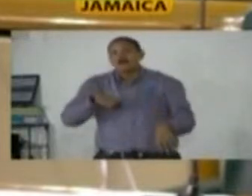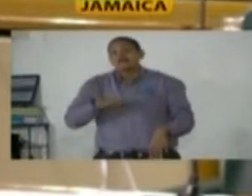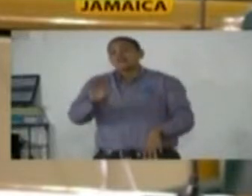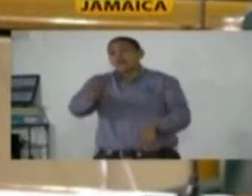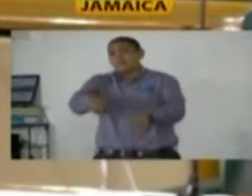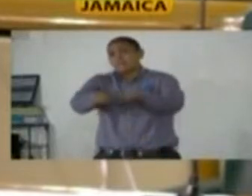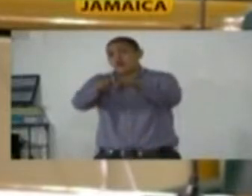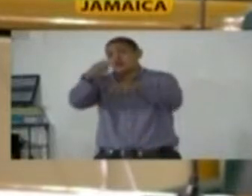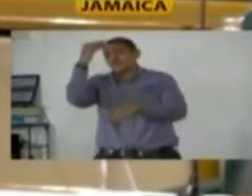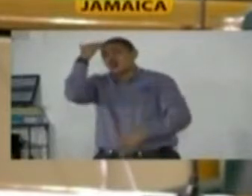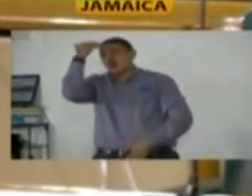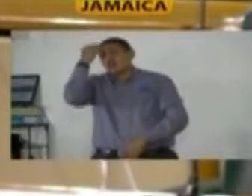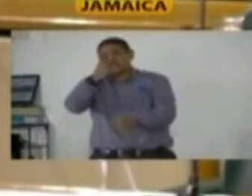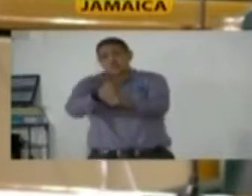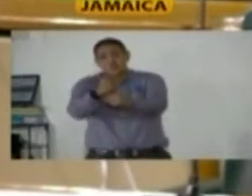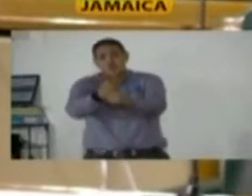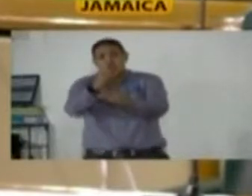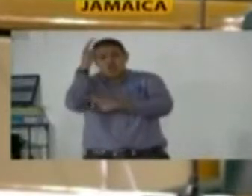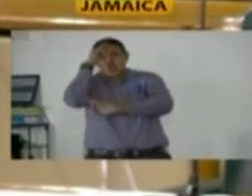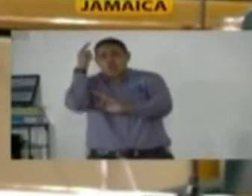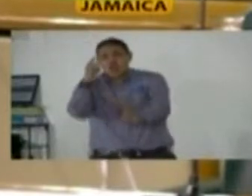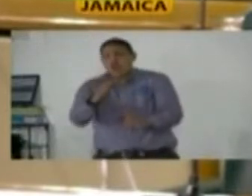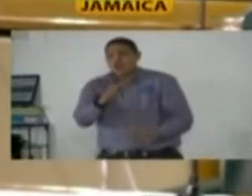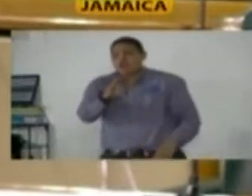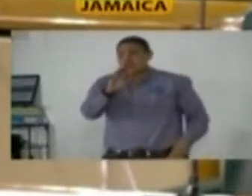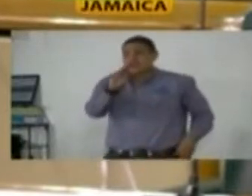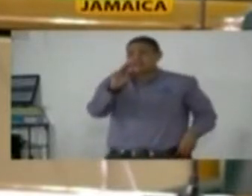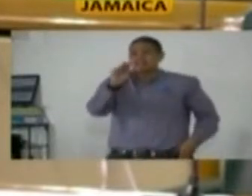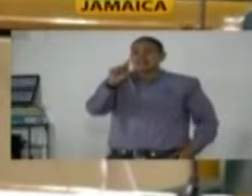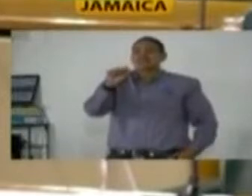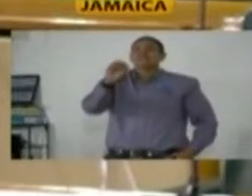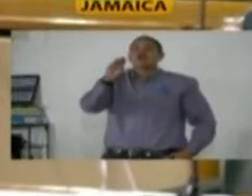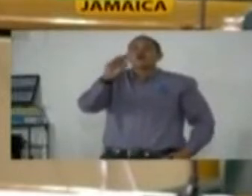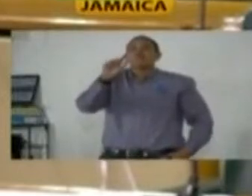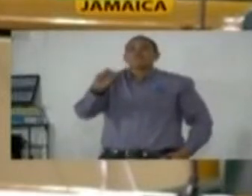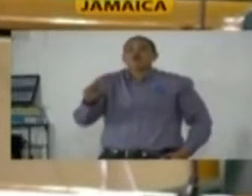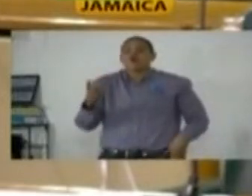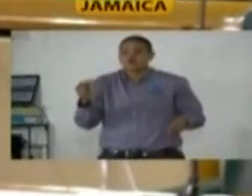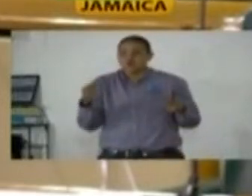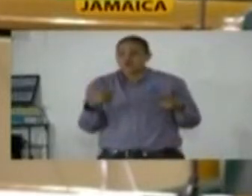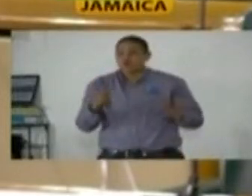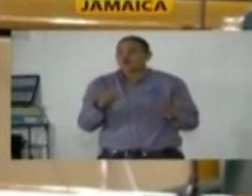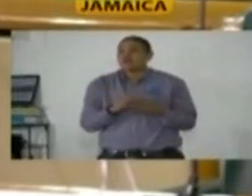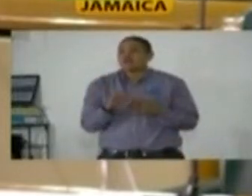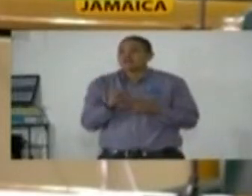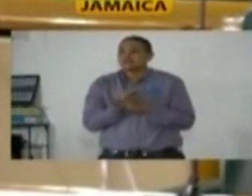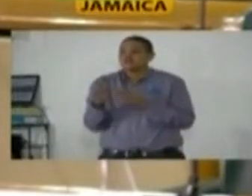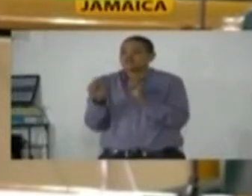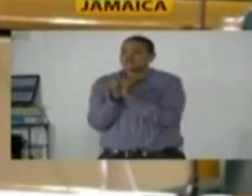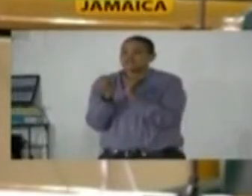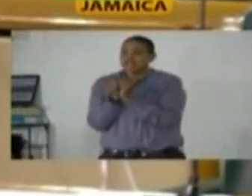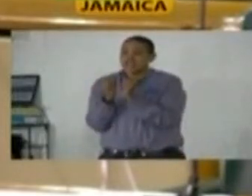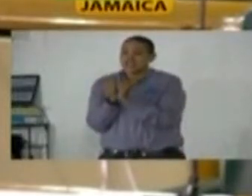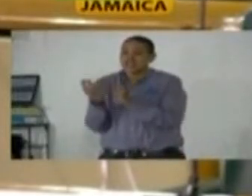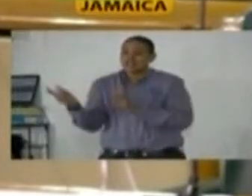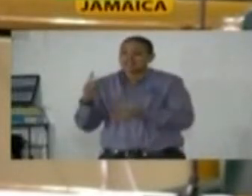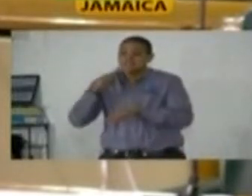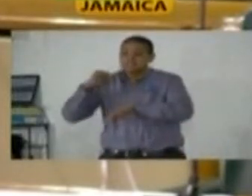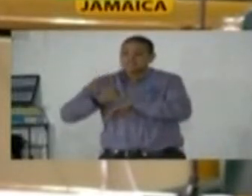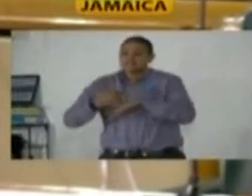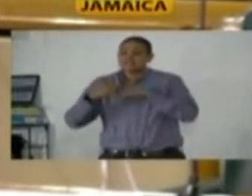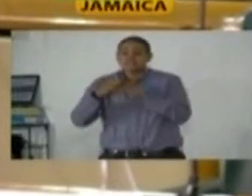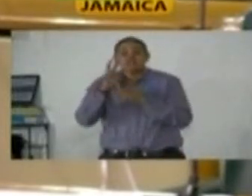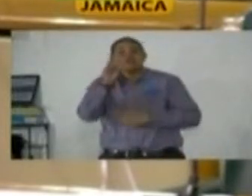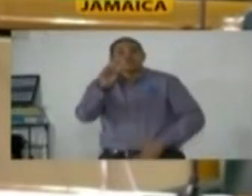that the Honourable Minister Nestor Morgan did while he was at the ministry to get this number set up, the